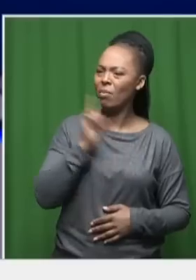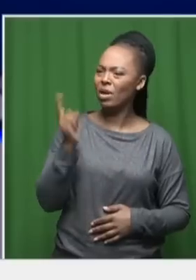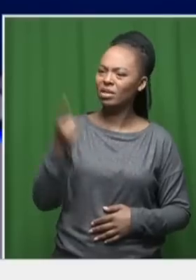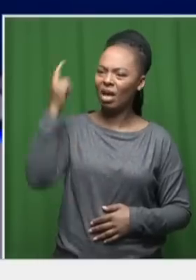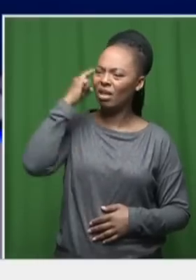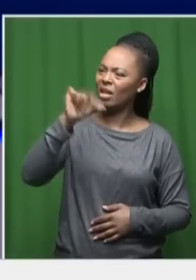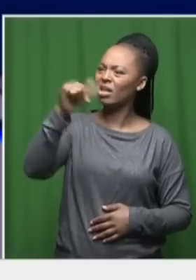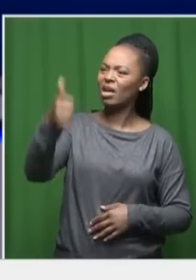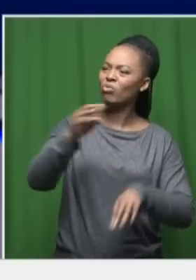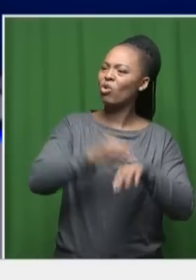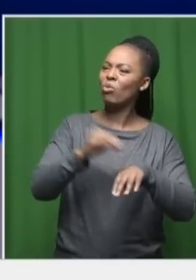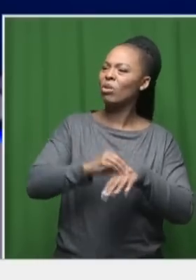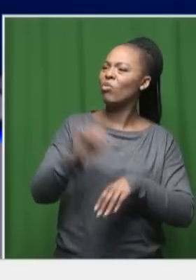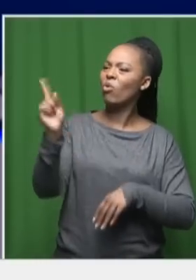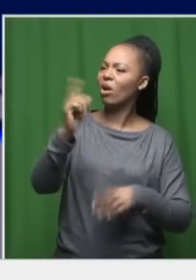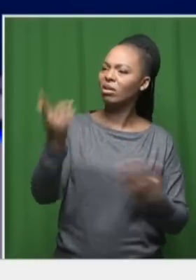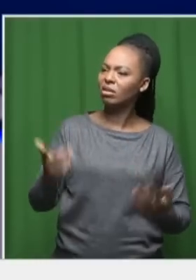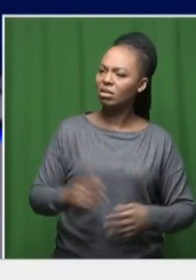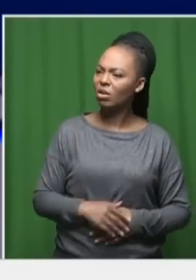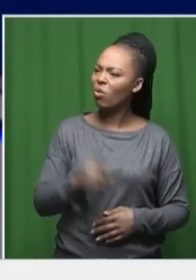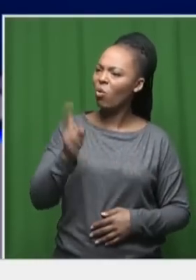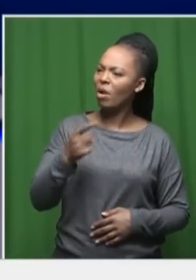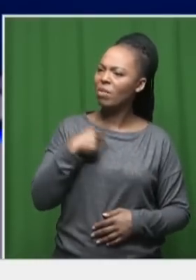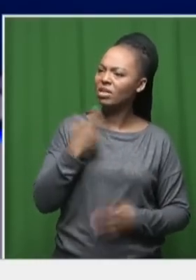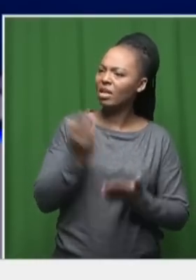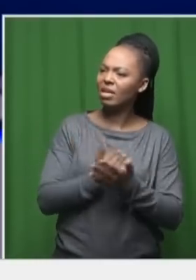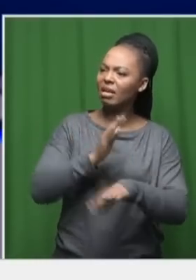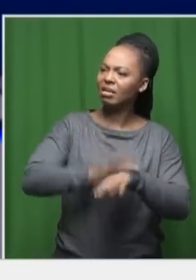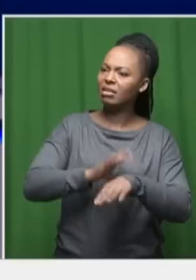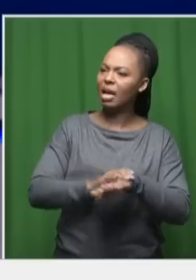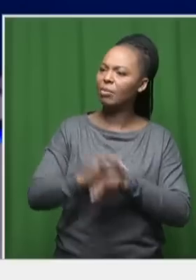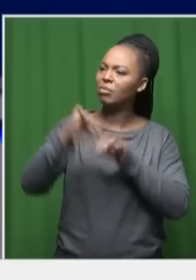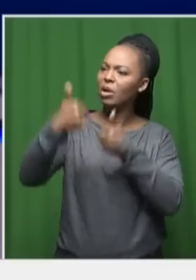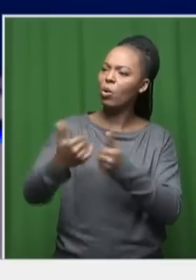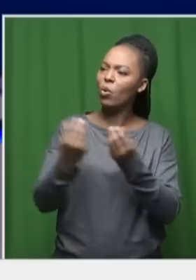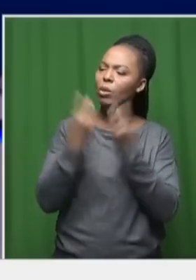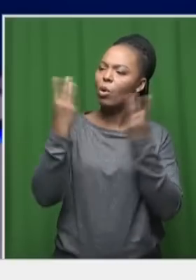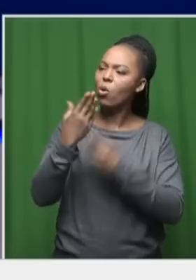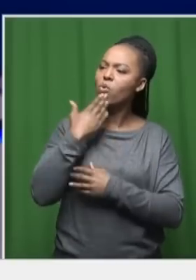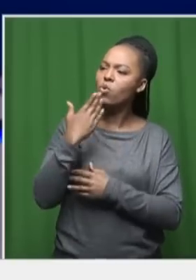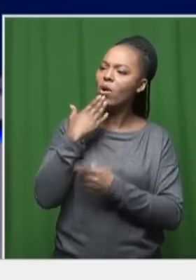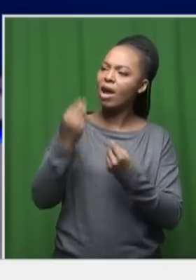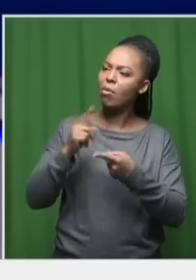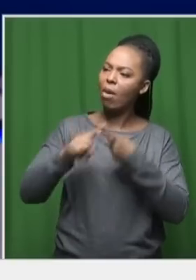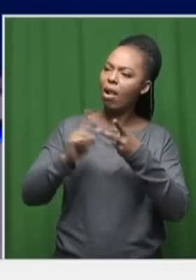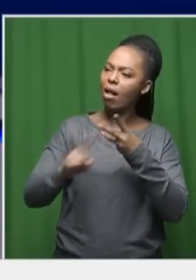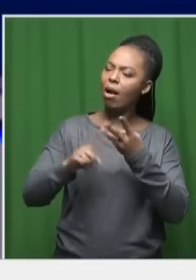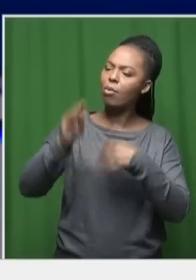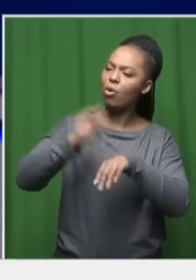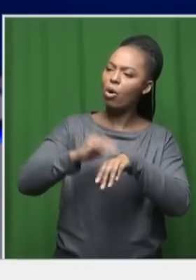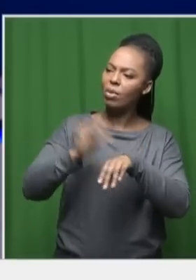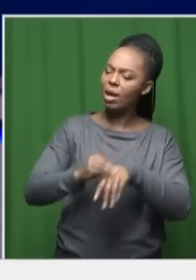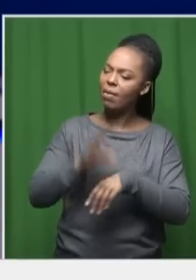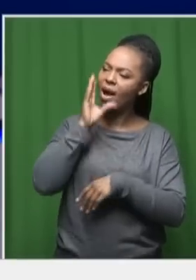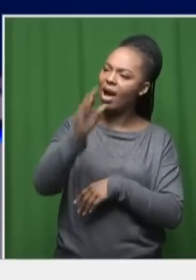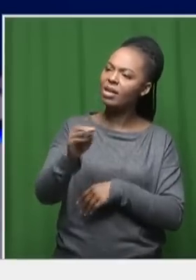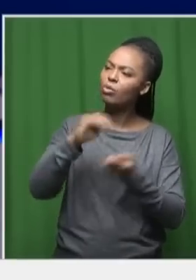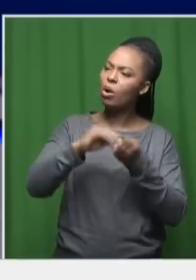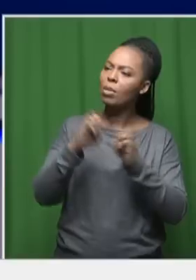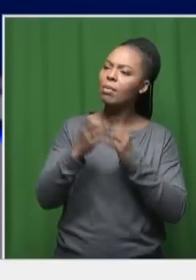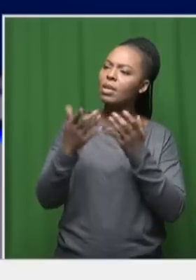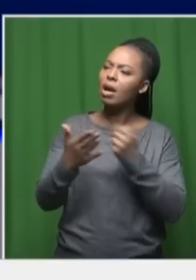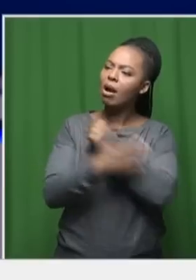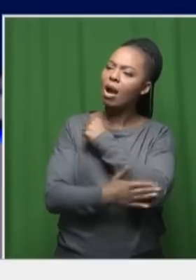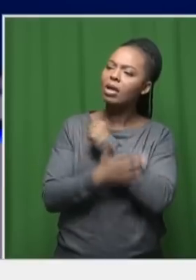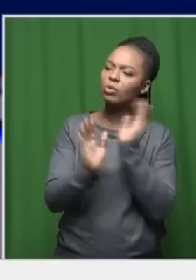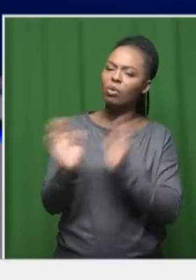are going to be? Why should I actually take the time to think, sit down with people that actually are in the know and say, listen, what's the problems of this country and how do we anticipate